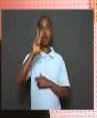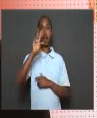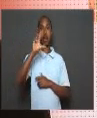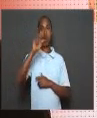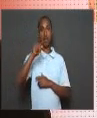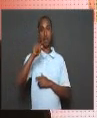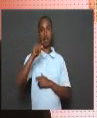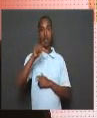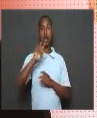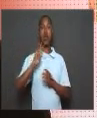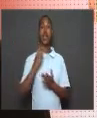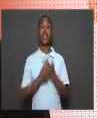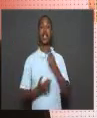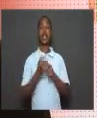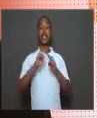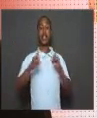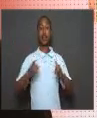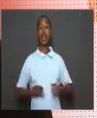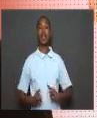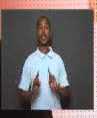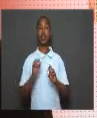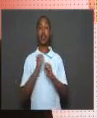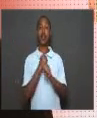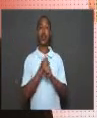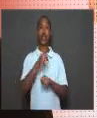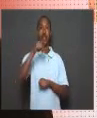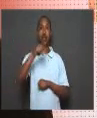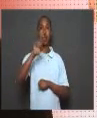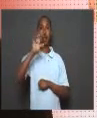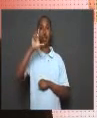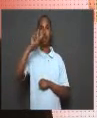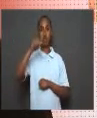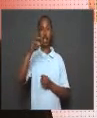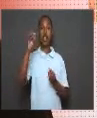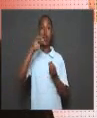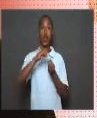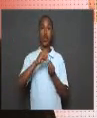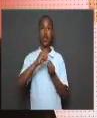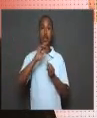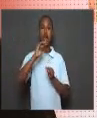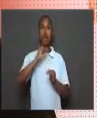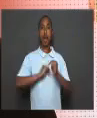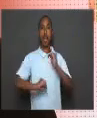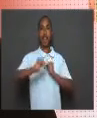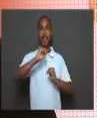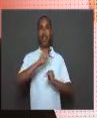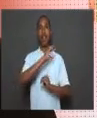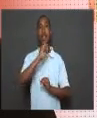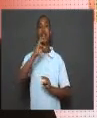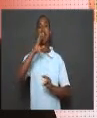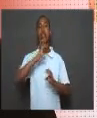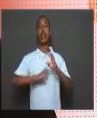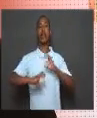the different methods of producing pulp, including mechanical and